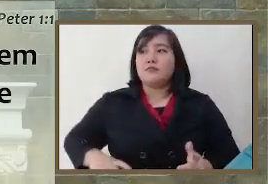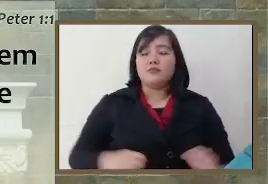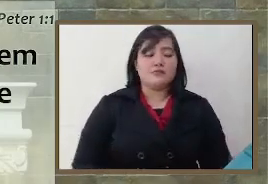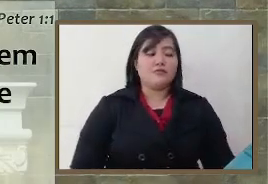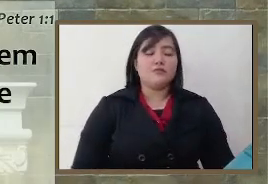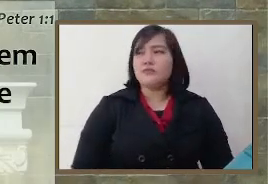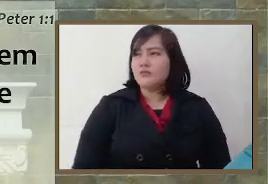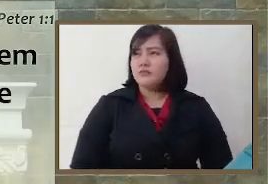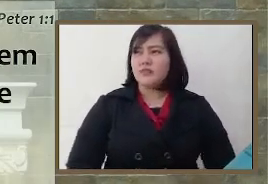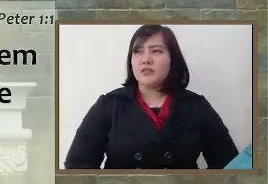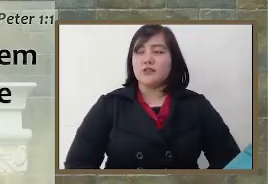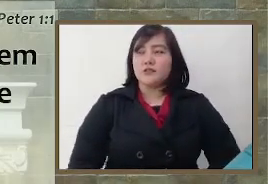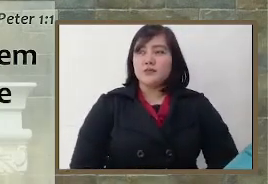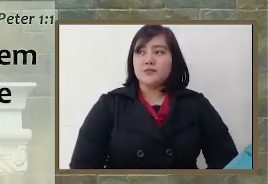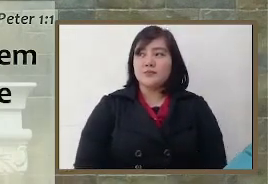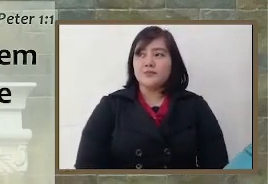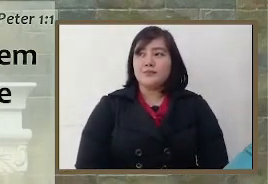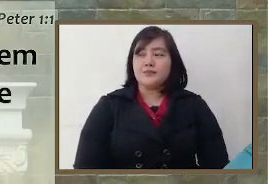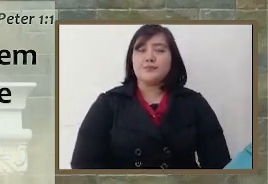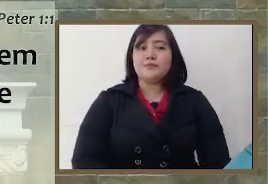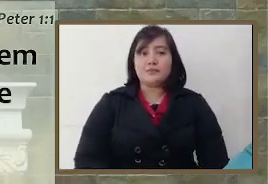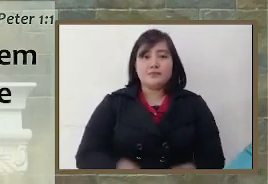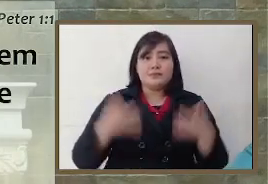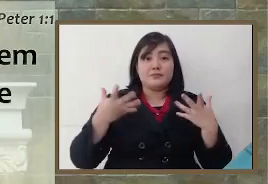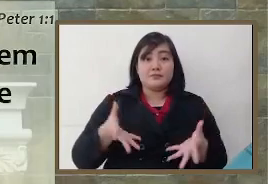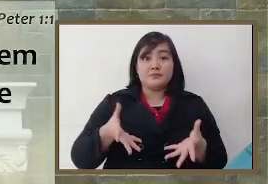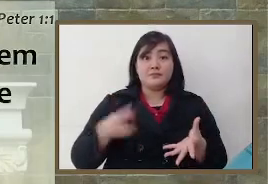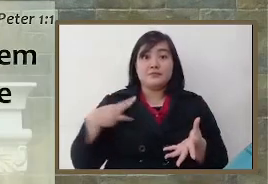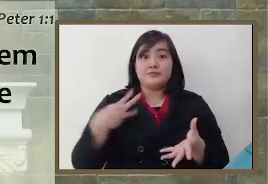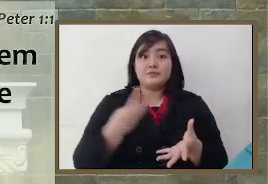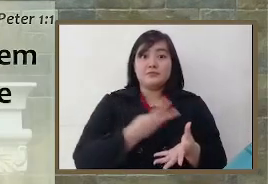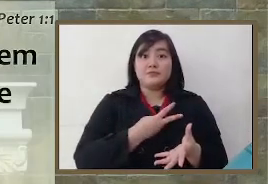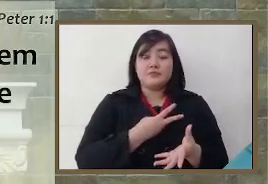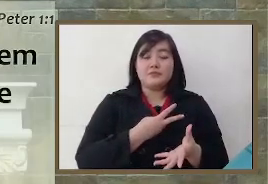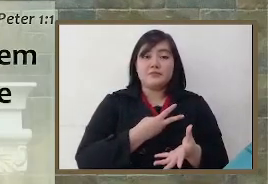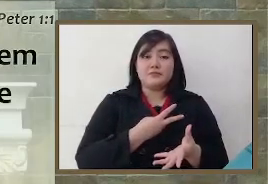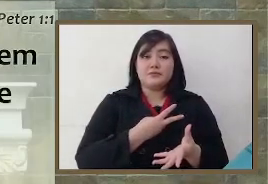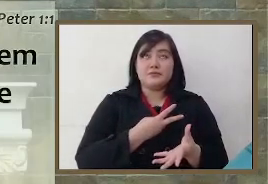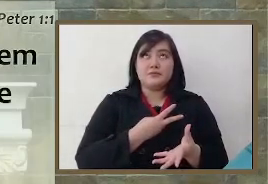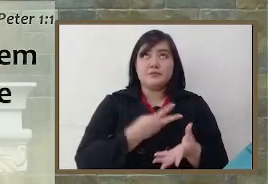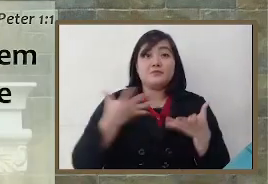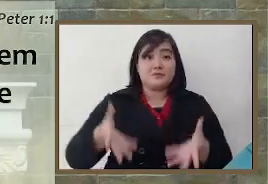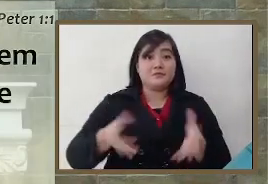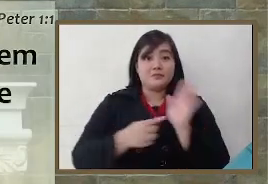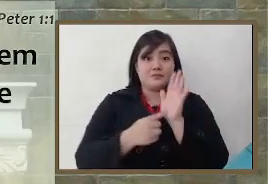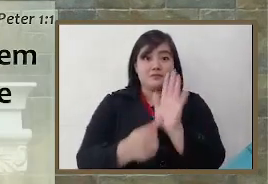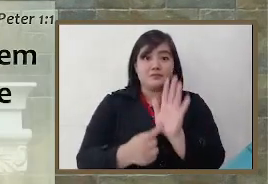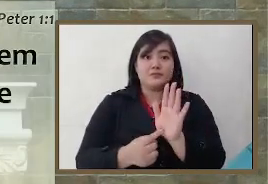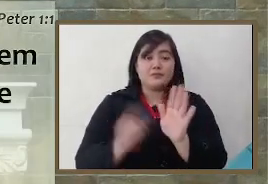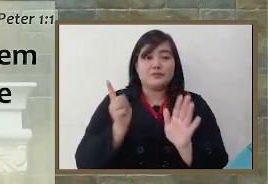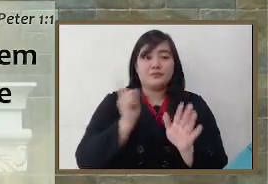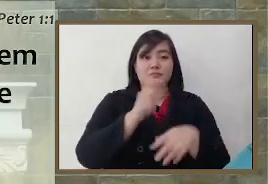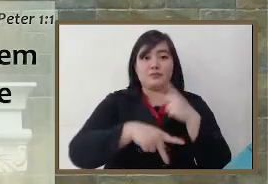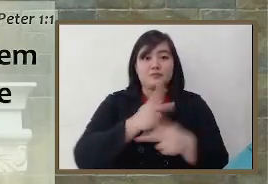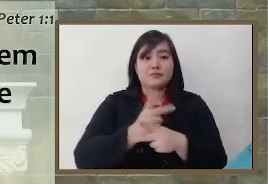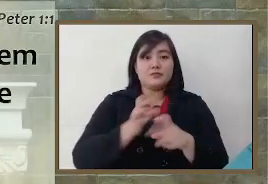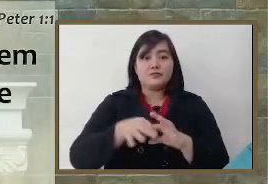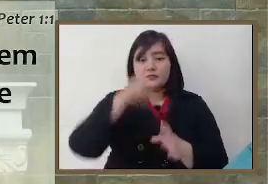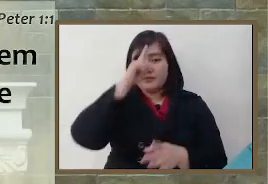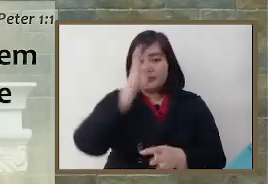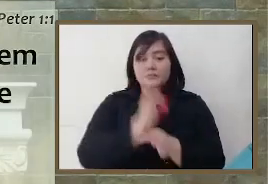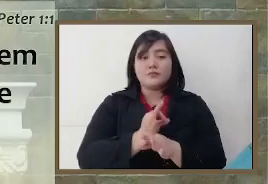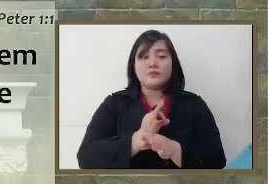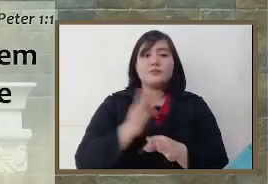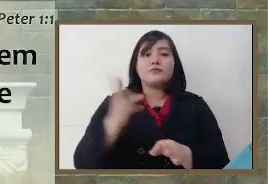kapatid, kung anong klaseng pananampalataya meron po tayo. Okay, our faith is precious, mga